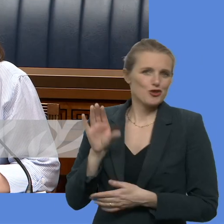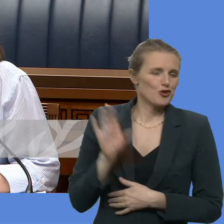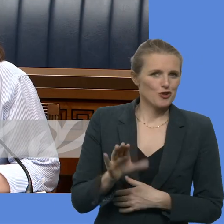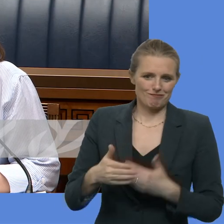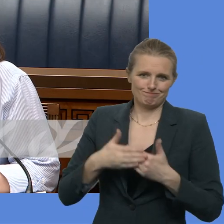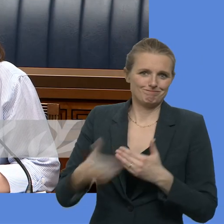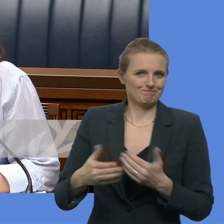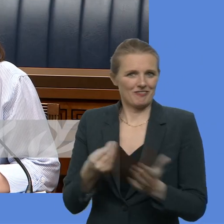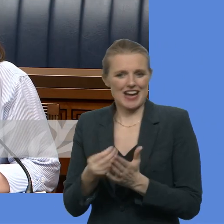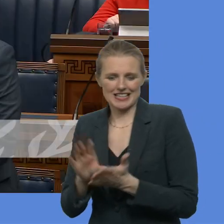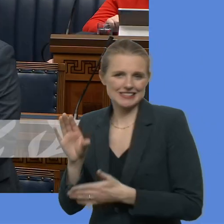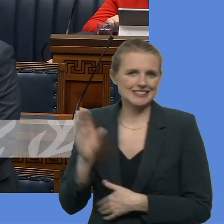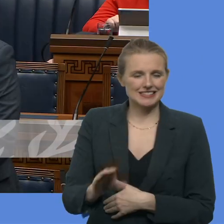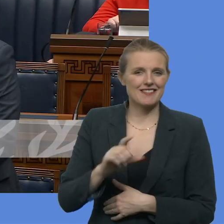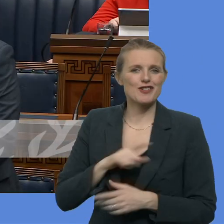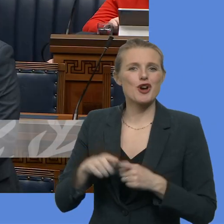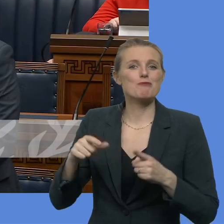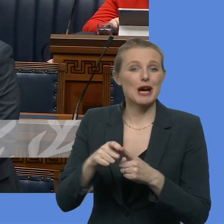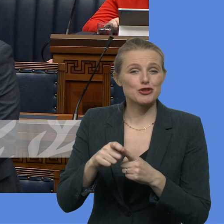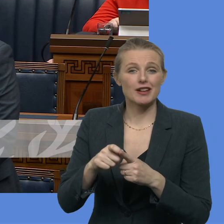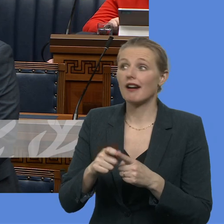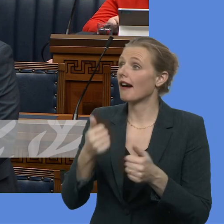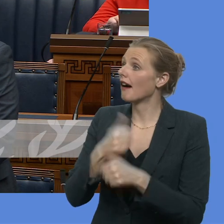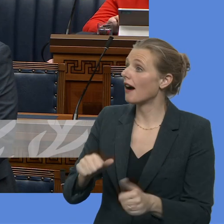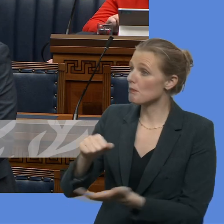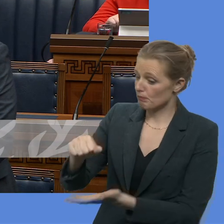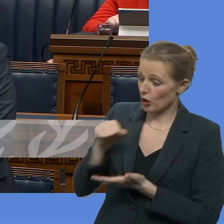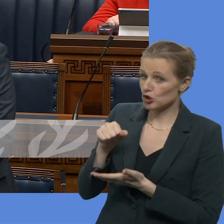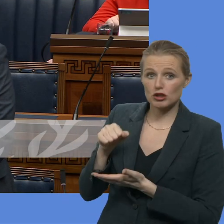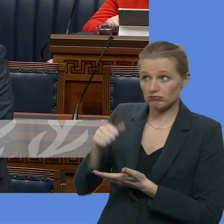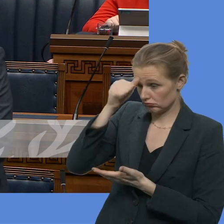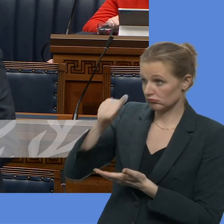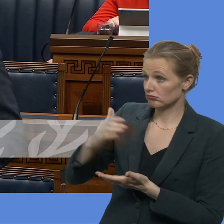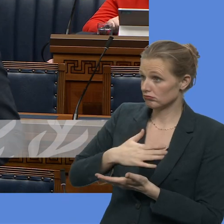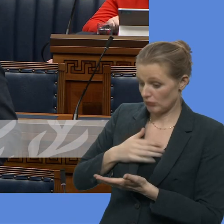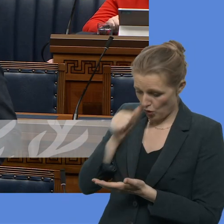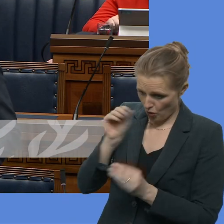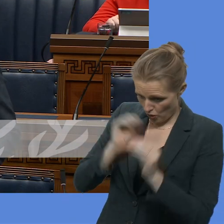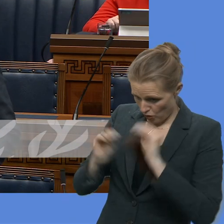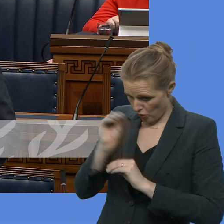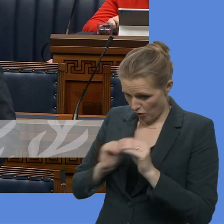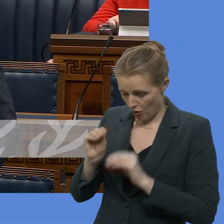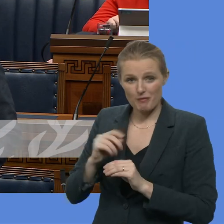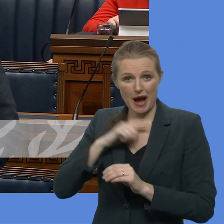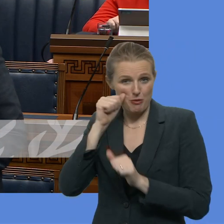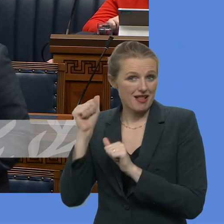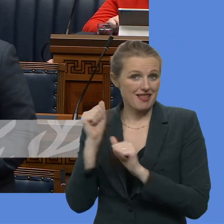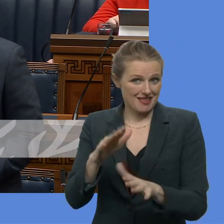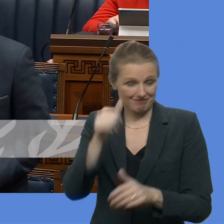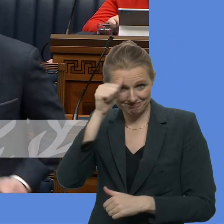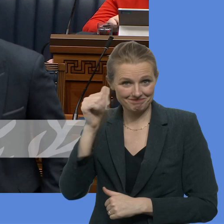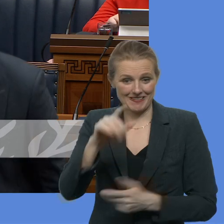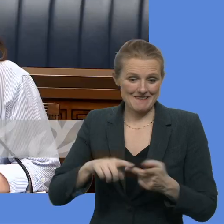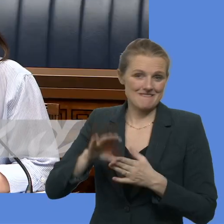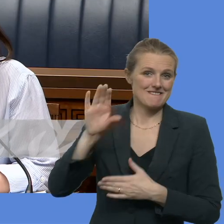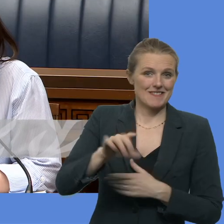further financial support. And once my the budget outcome is known, I hope that will be the case, but the members put her concern